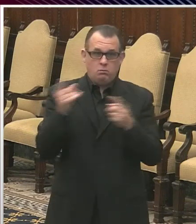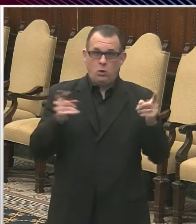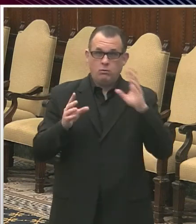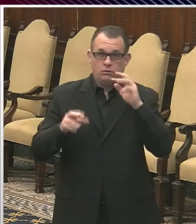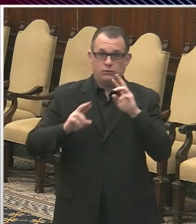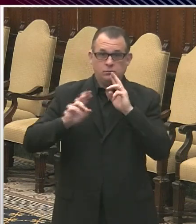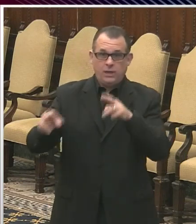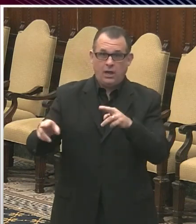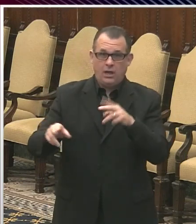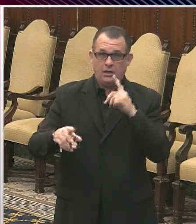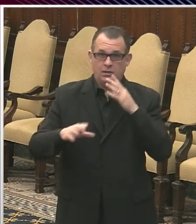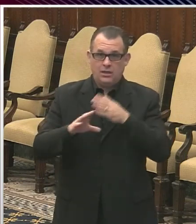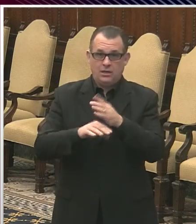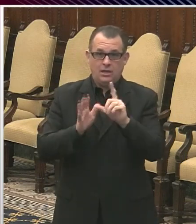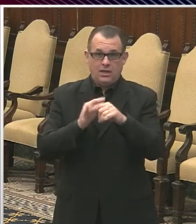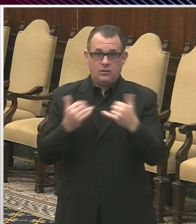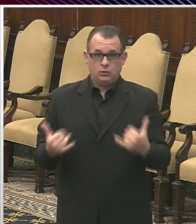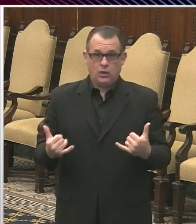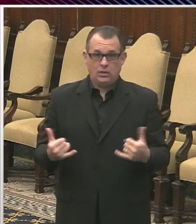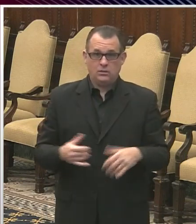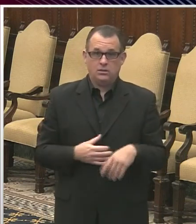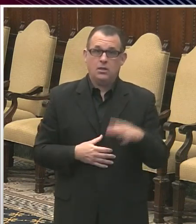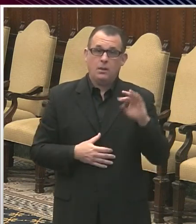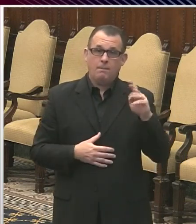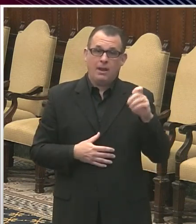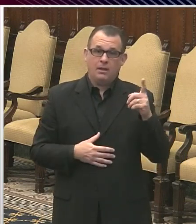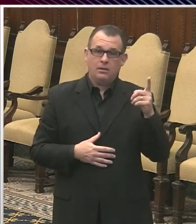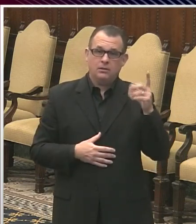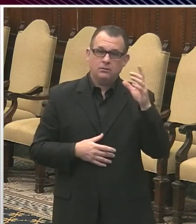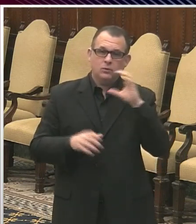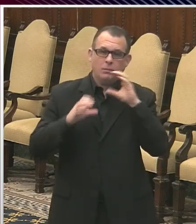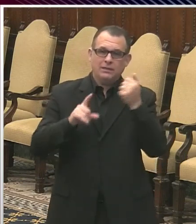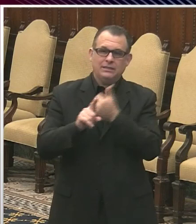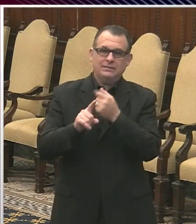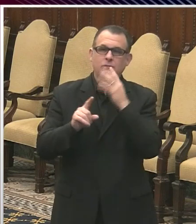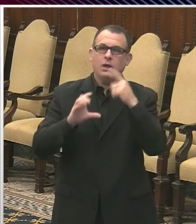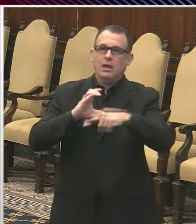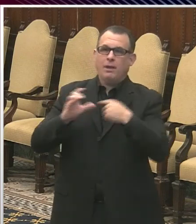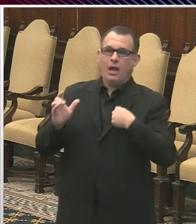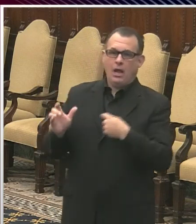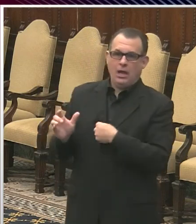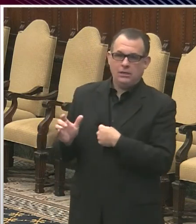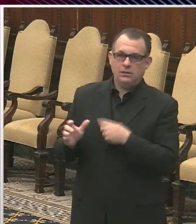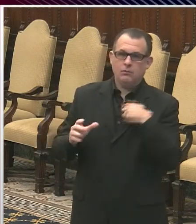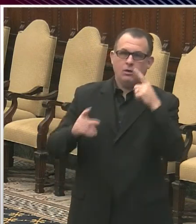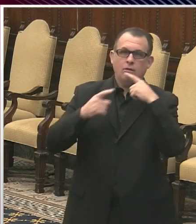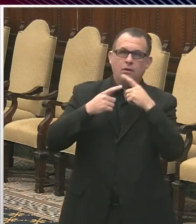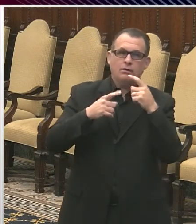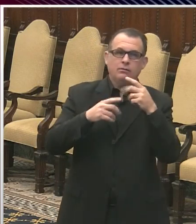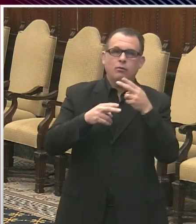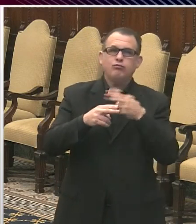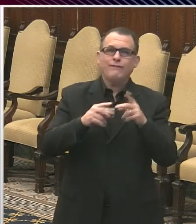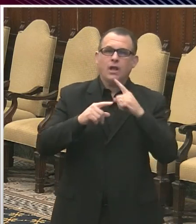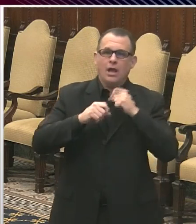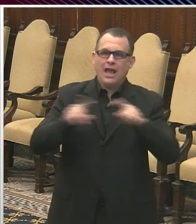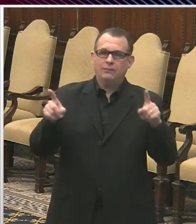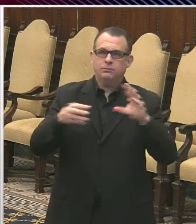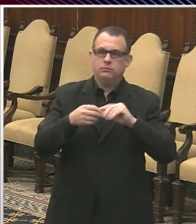You could email us, Pat, and we will provide a statement. Thank you. Mm-hmm.